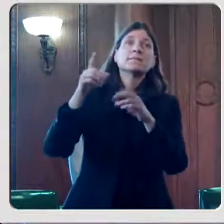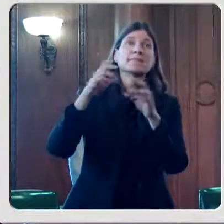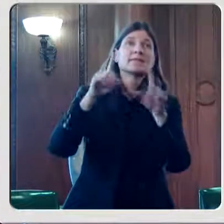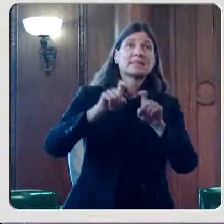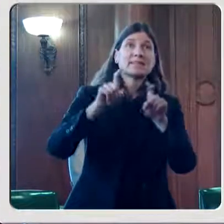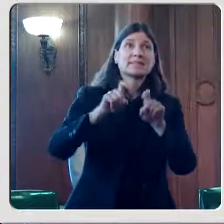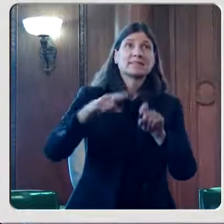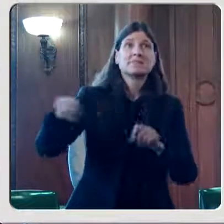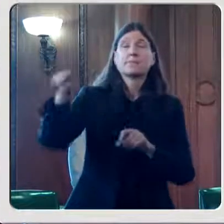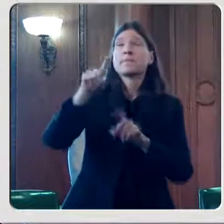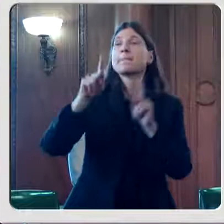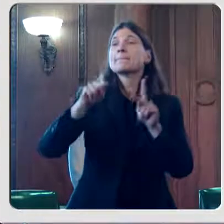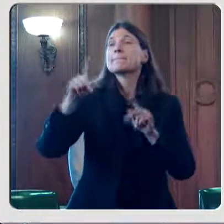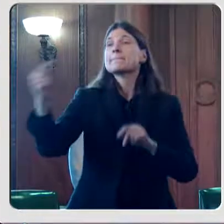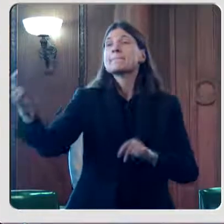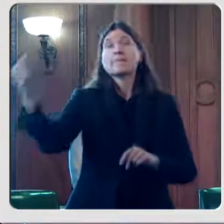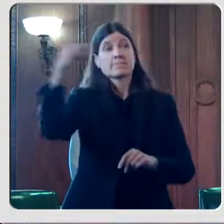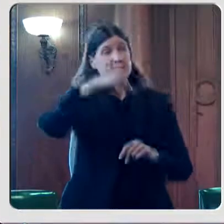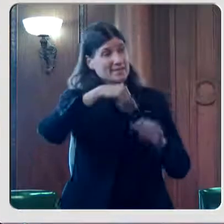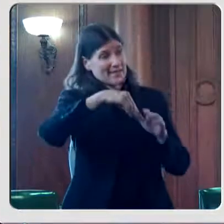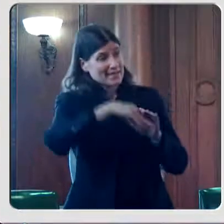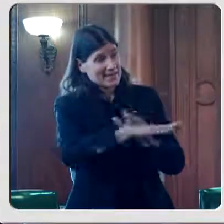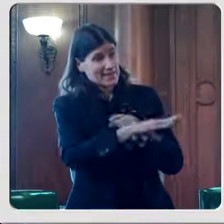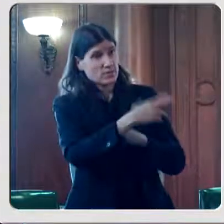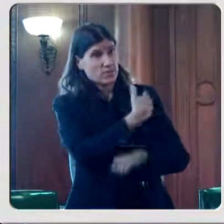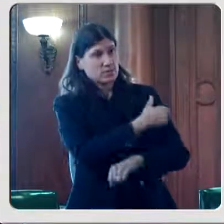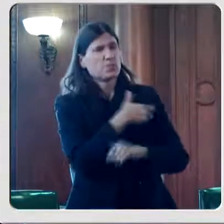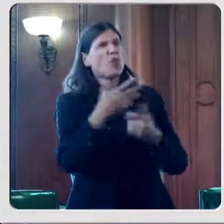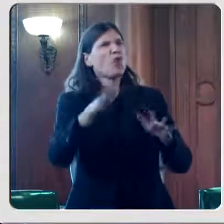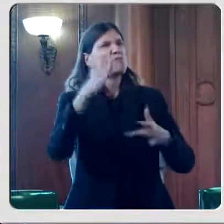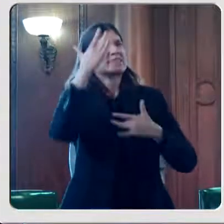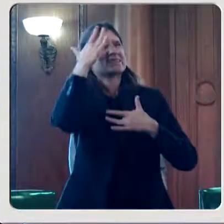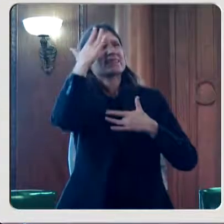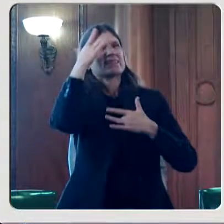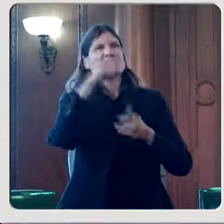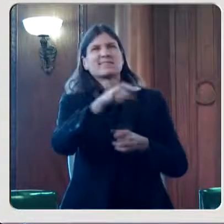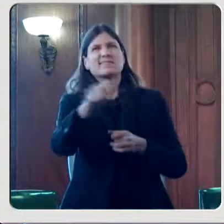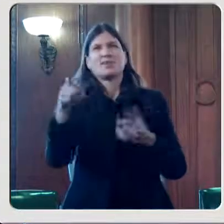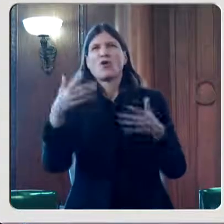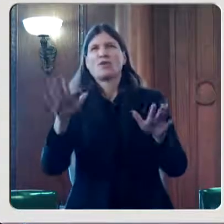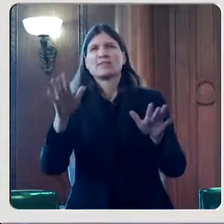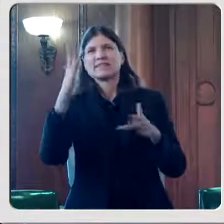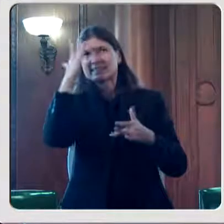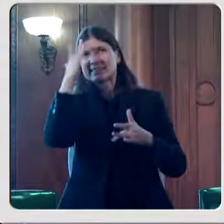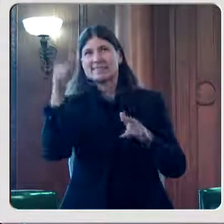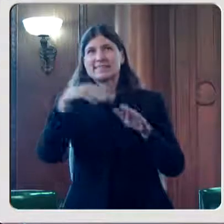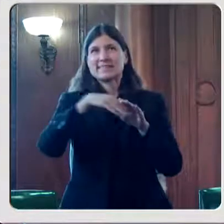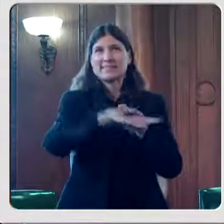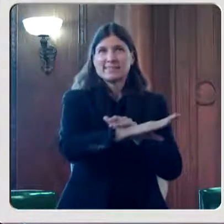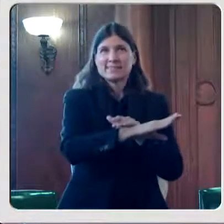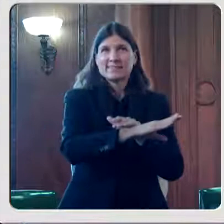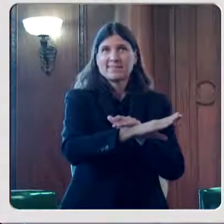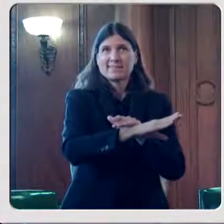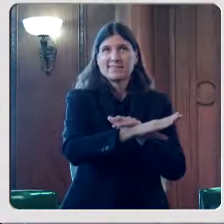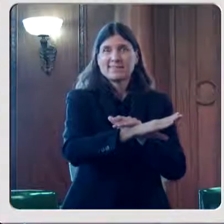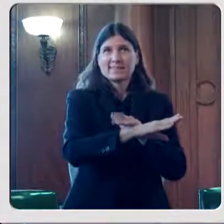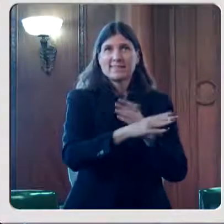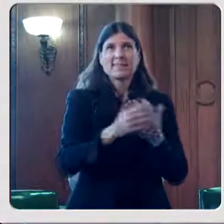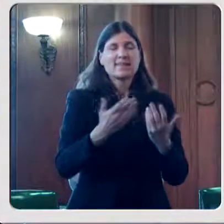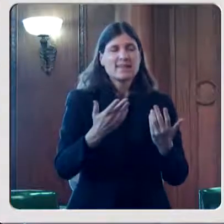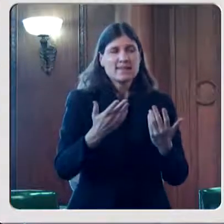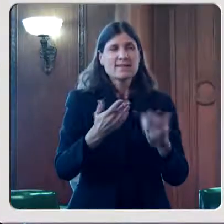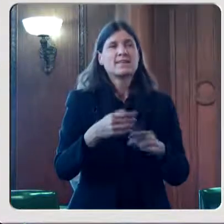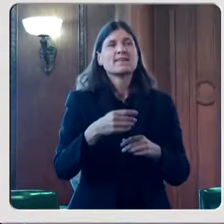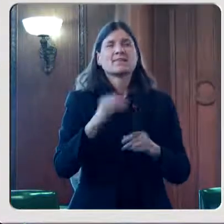down from what was back up to 13% pretty regularly about 4 to 6 weeks ago. So we are still seeing that and are encouraged